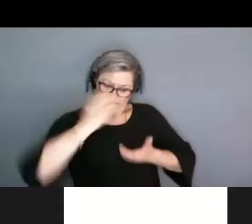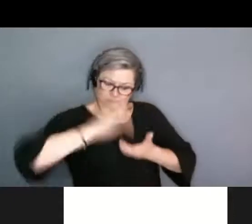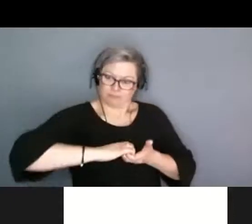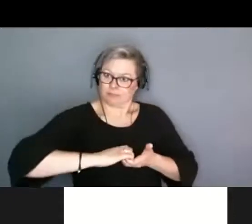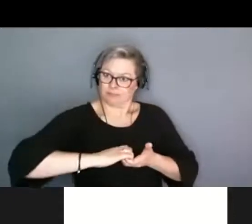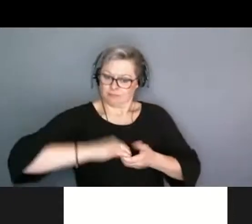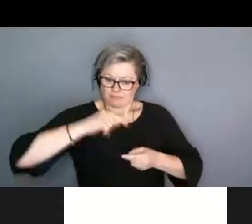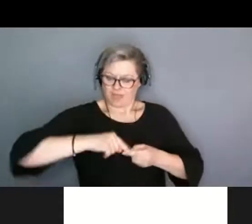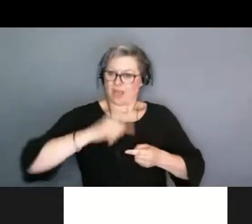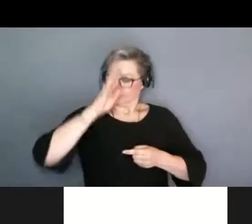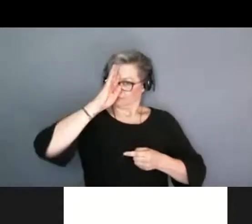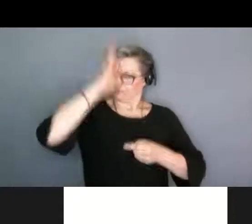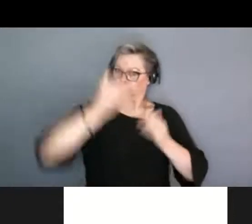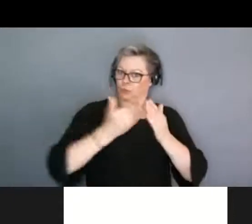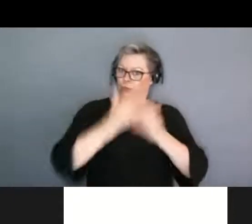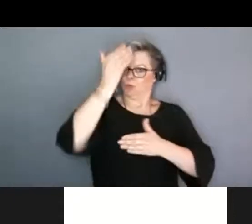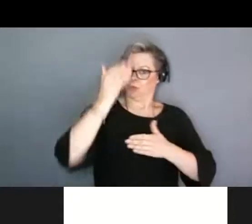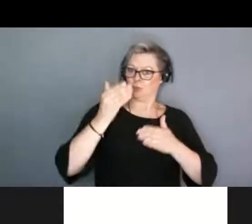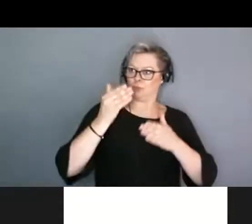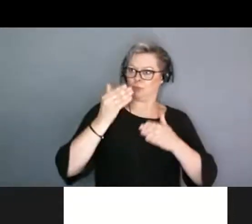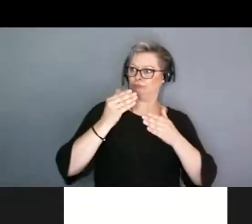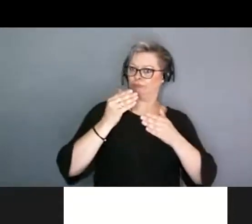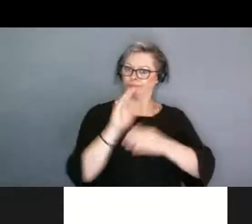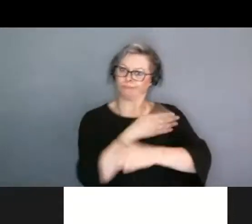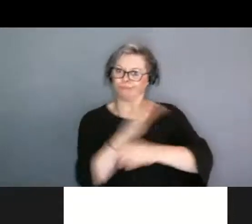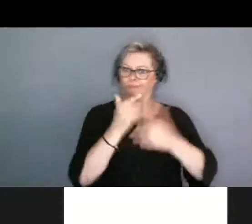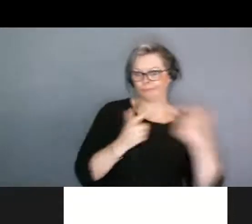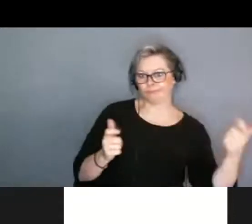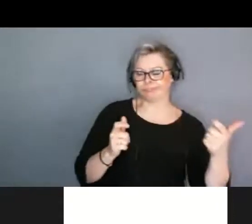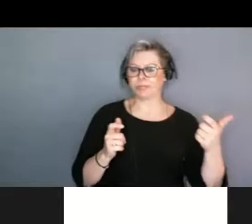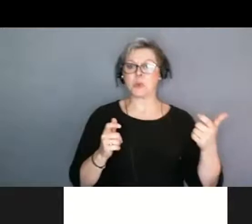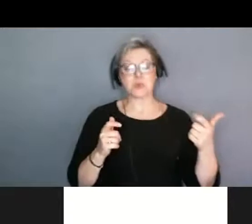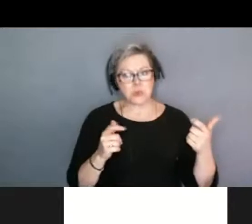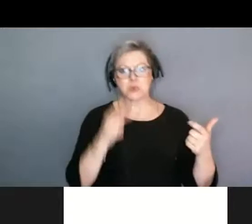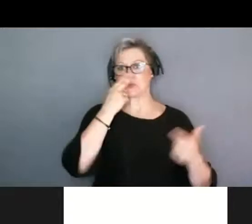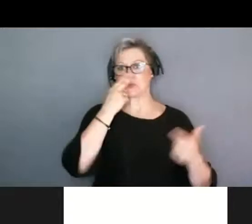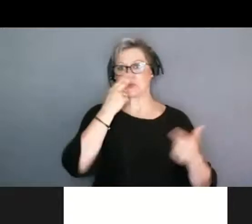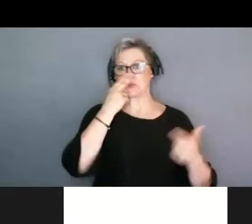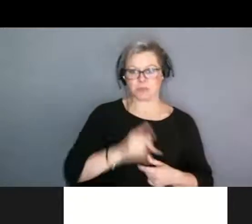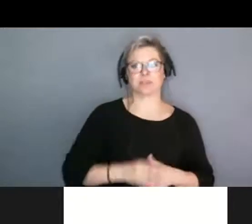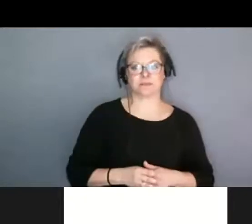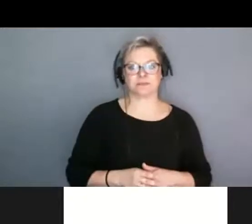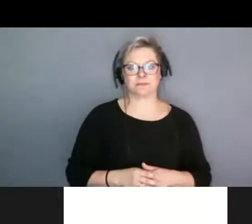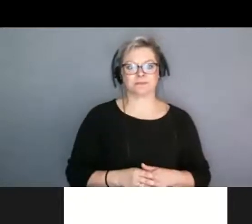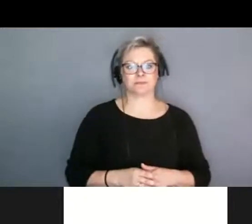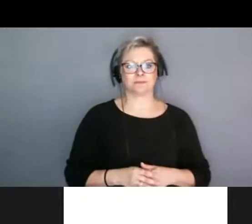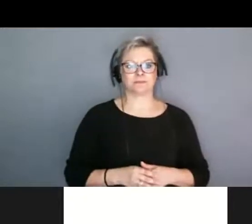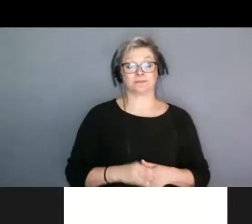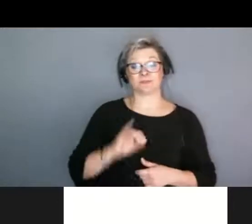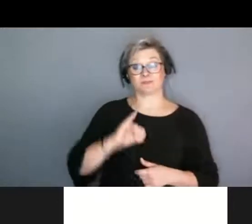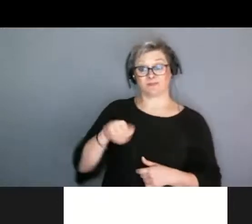in rural settings or small towns in Canada. So we're kind of unique. Quite unique,